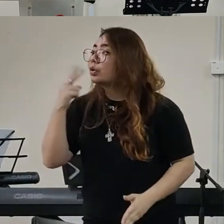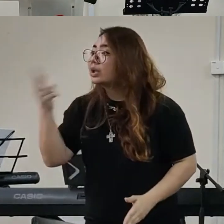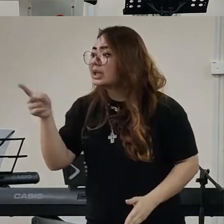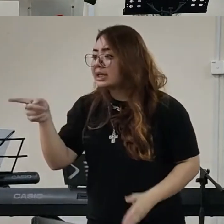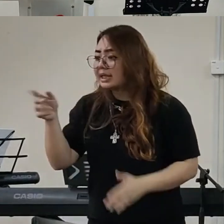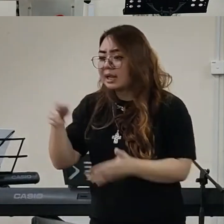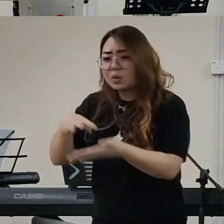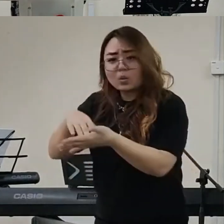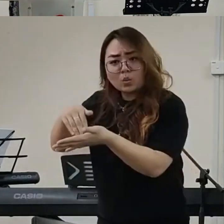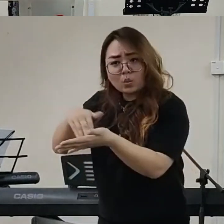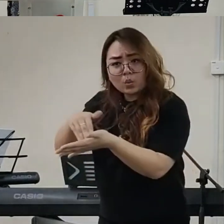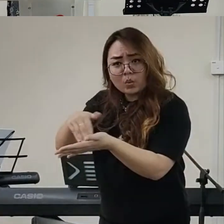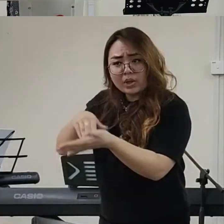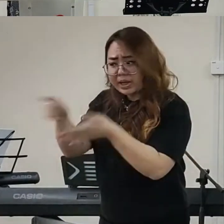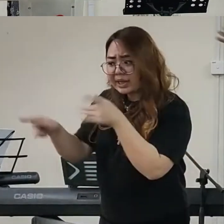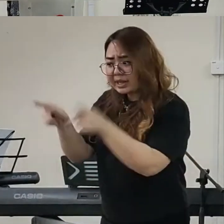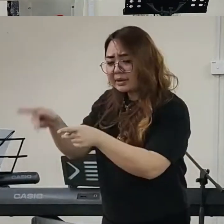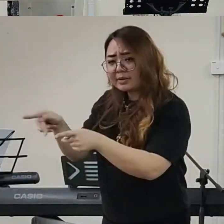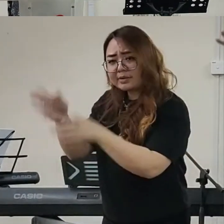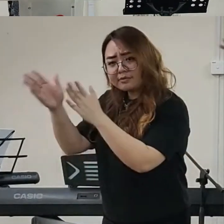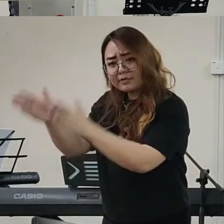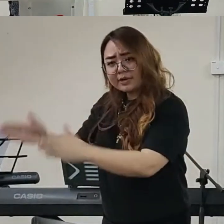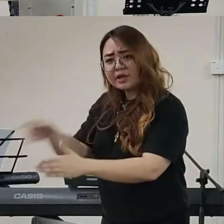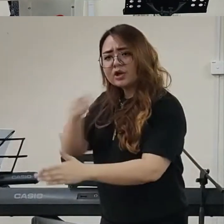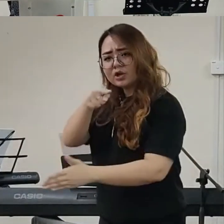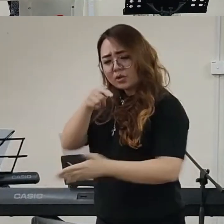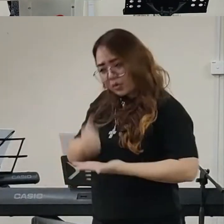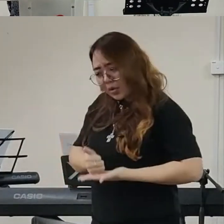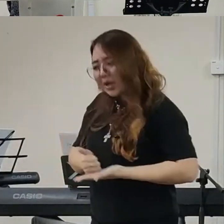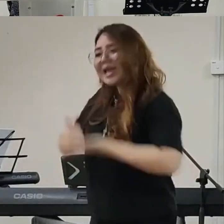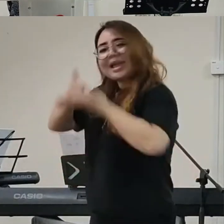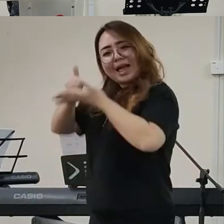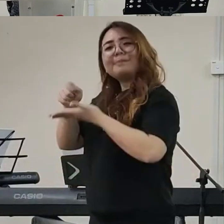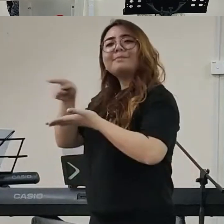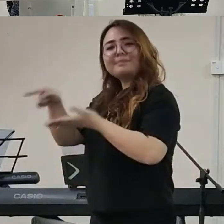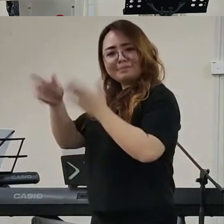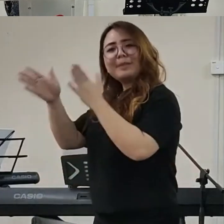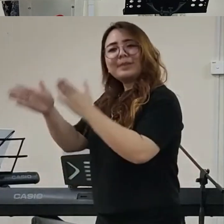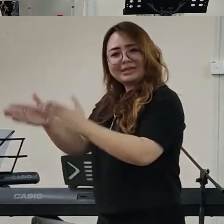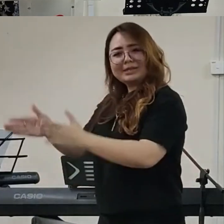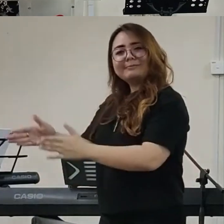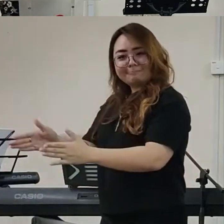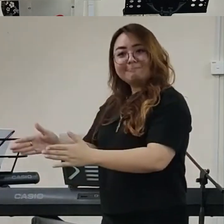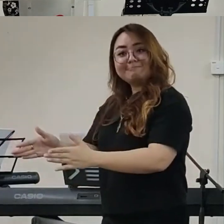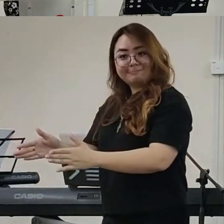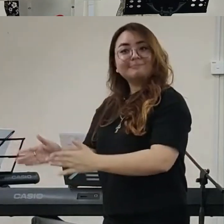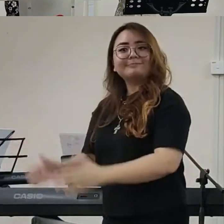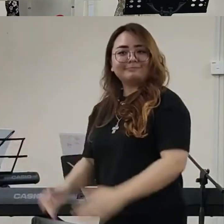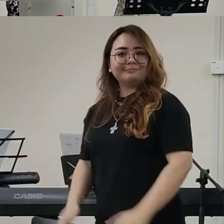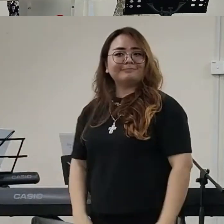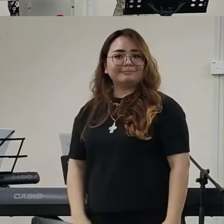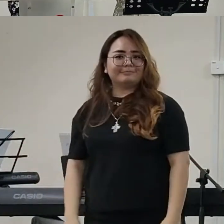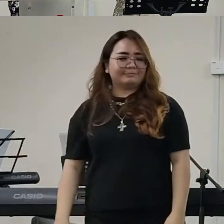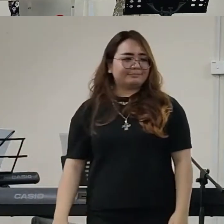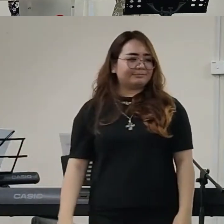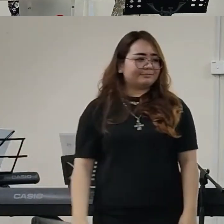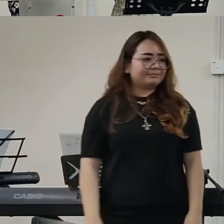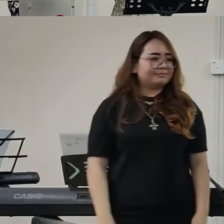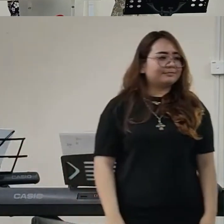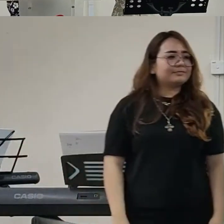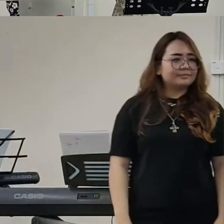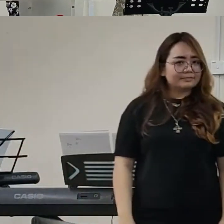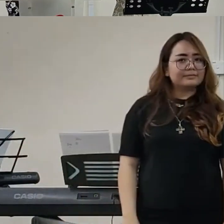if your sheep A is doing pretty fine, okay, you don't have to, you can just give some attention. But sheep B is pretty